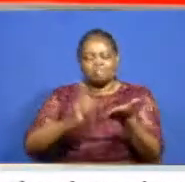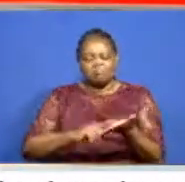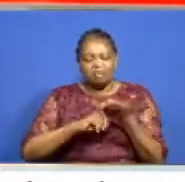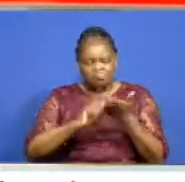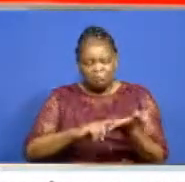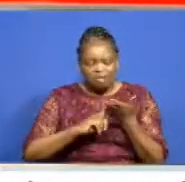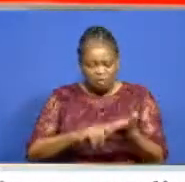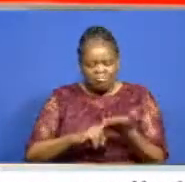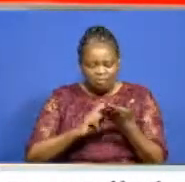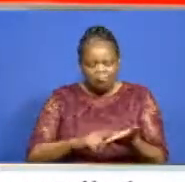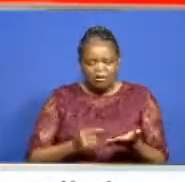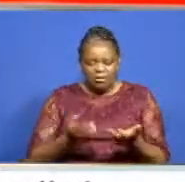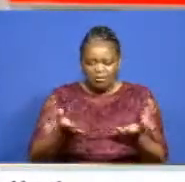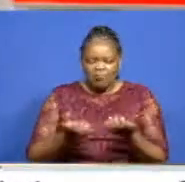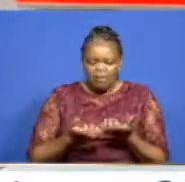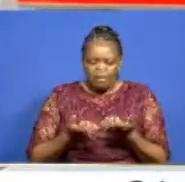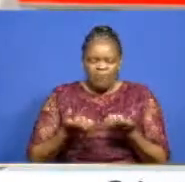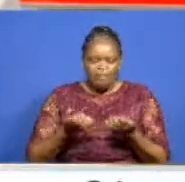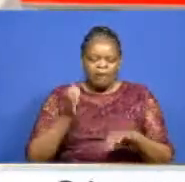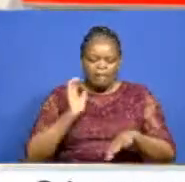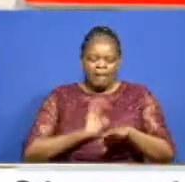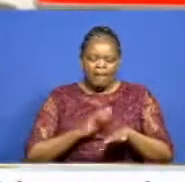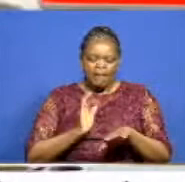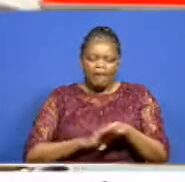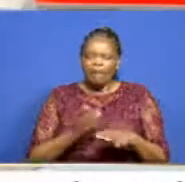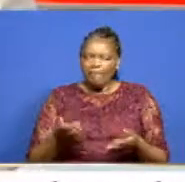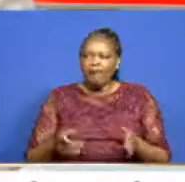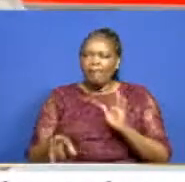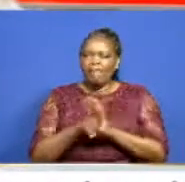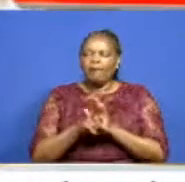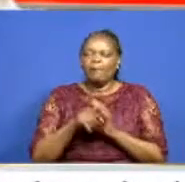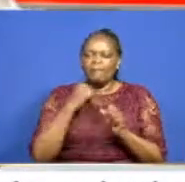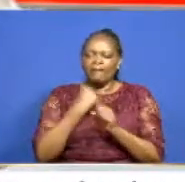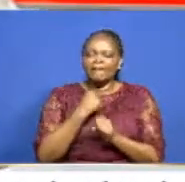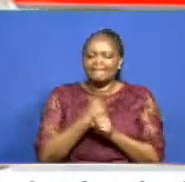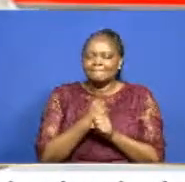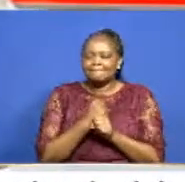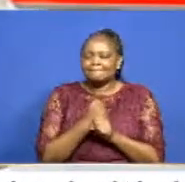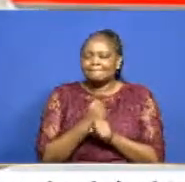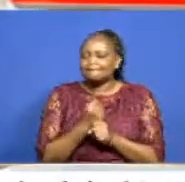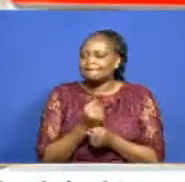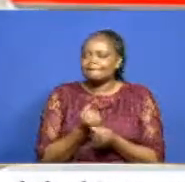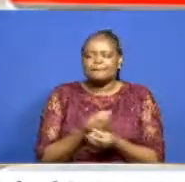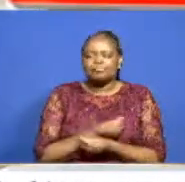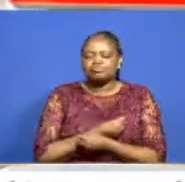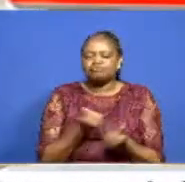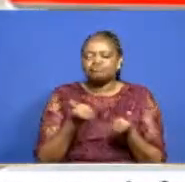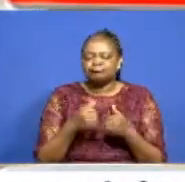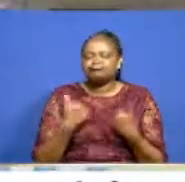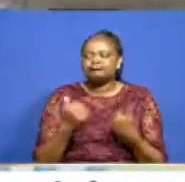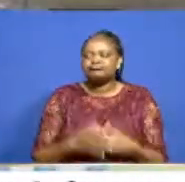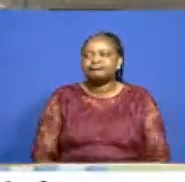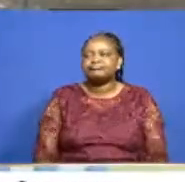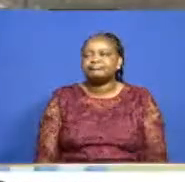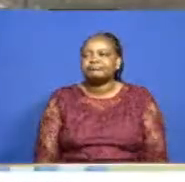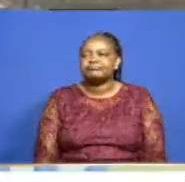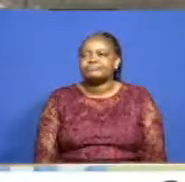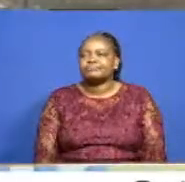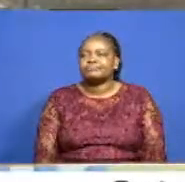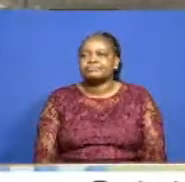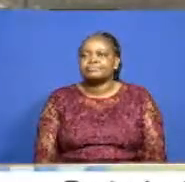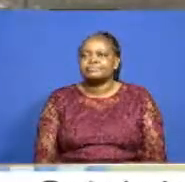proper legislation to work on this area of education. Mm-hmm. Yes. And you know, when you're talking